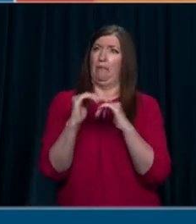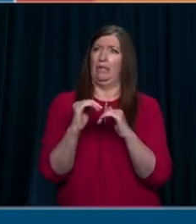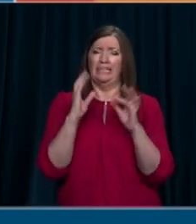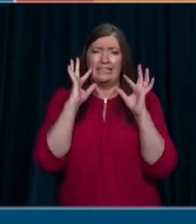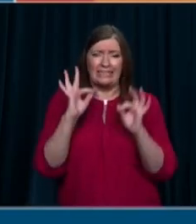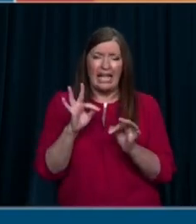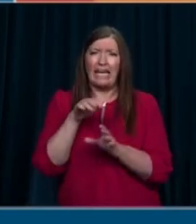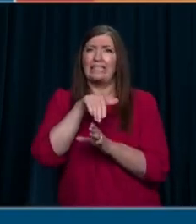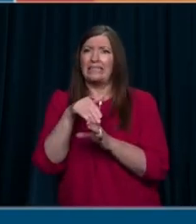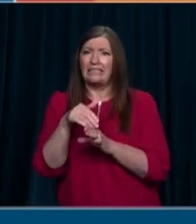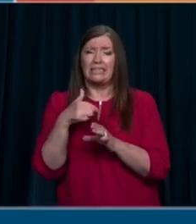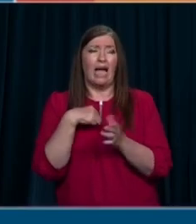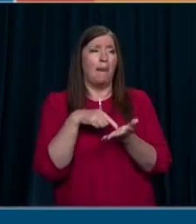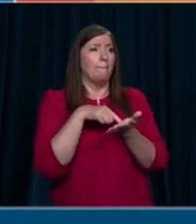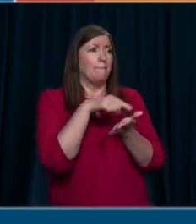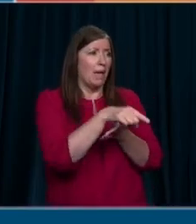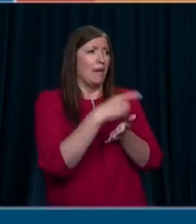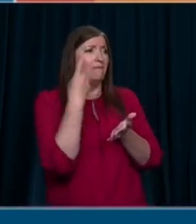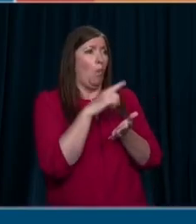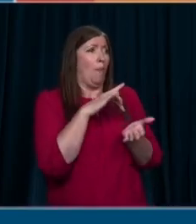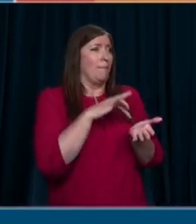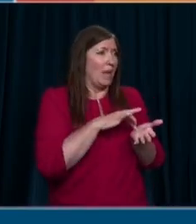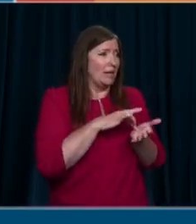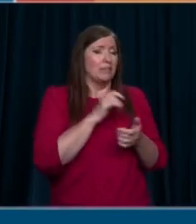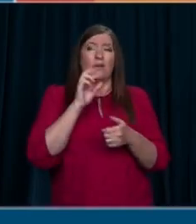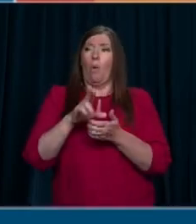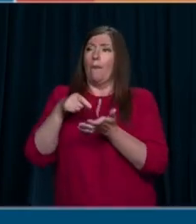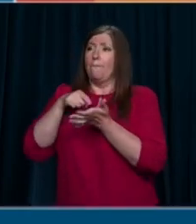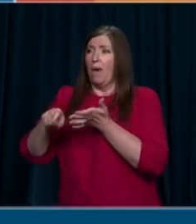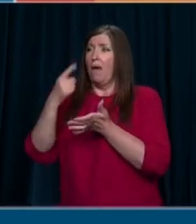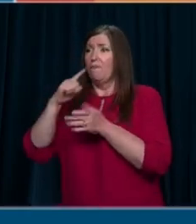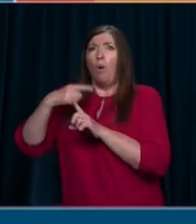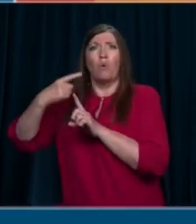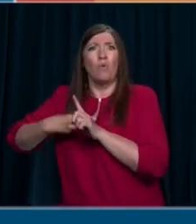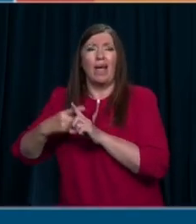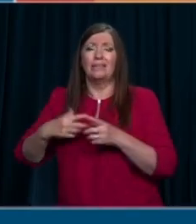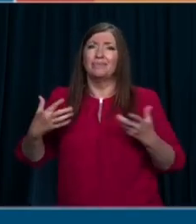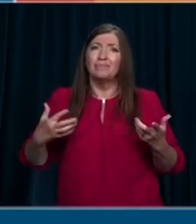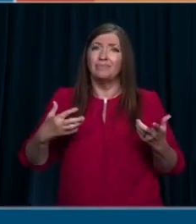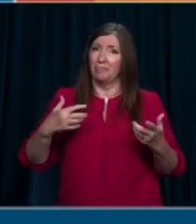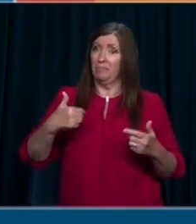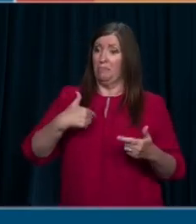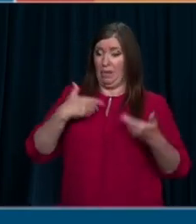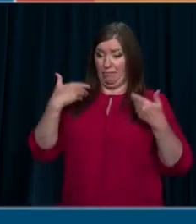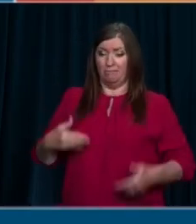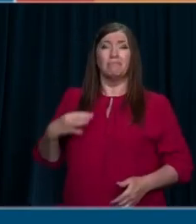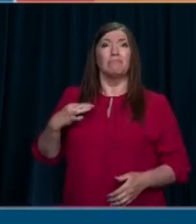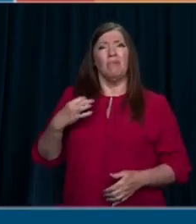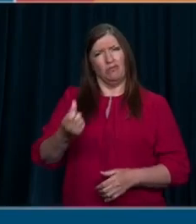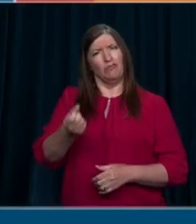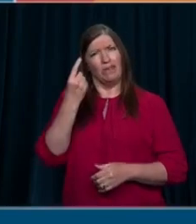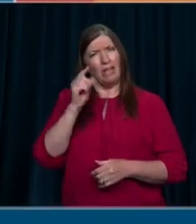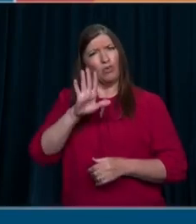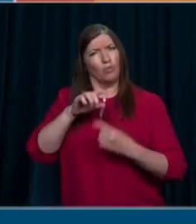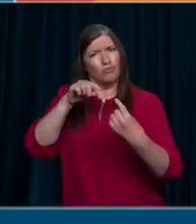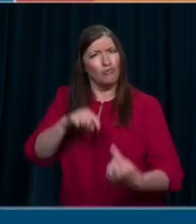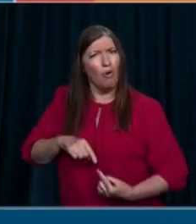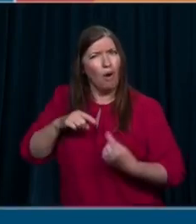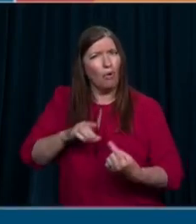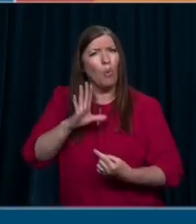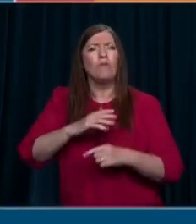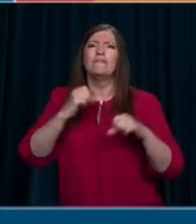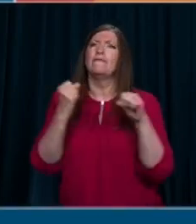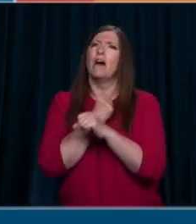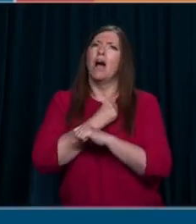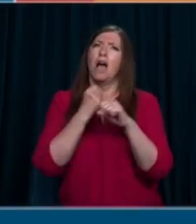medicine and your rent, I am your candidate that understands the plight you're facing today, and I will fight tirelessly, as I've